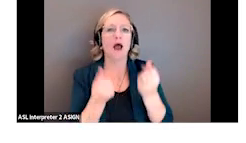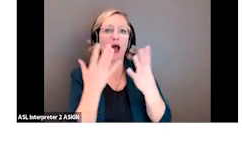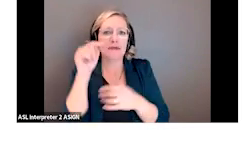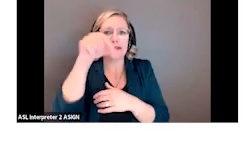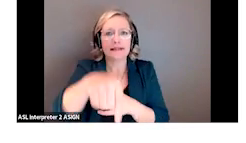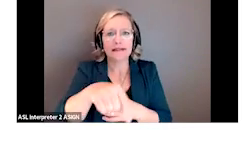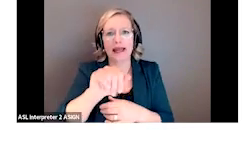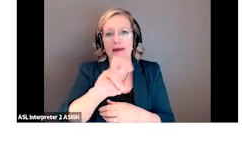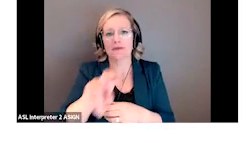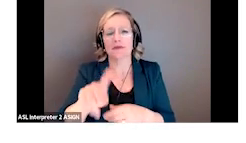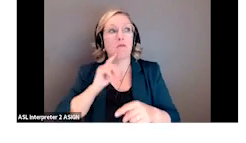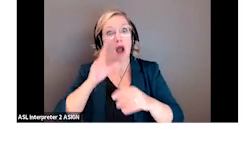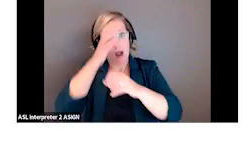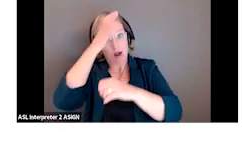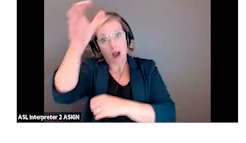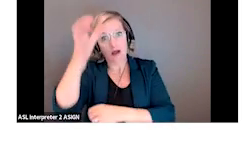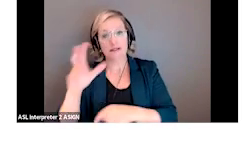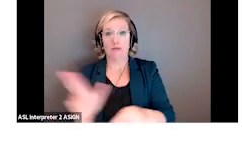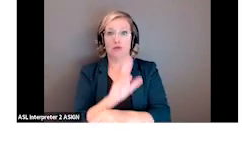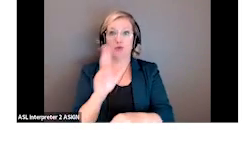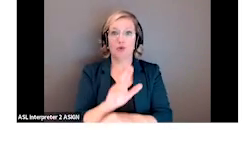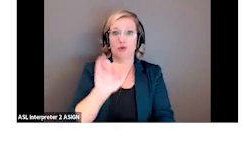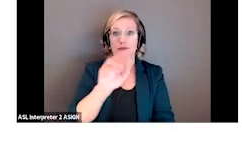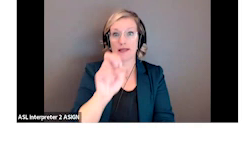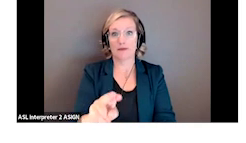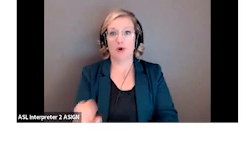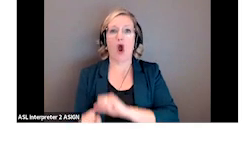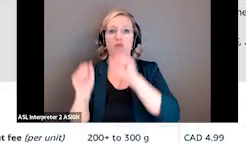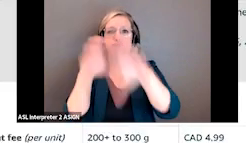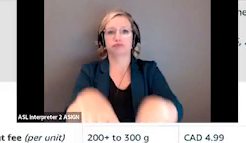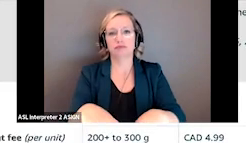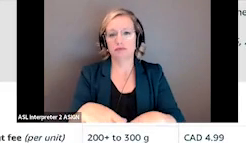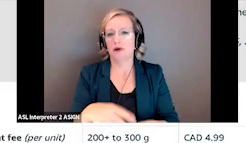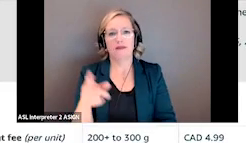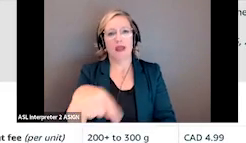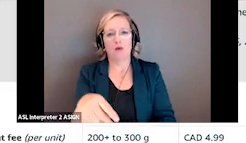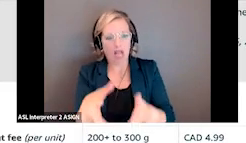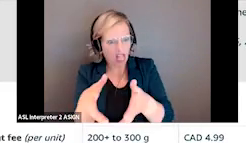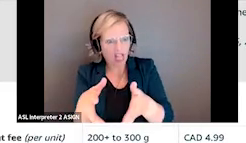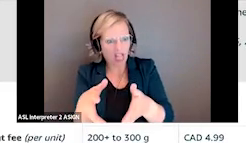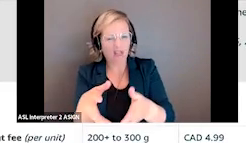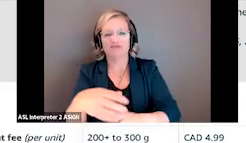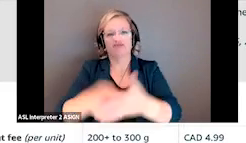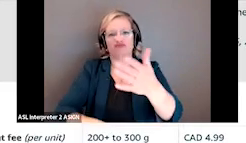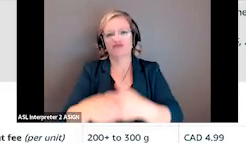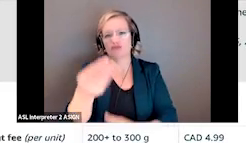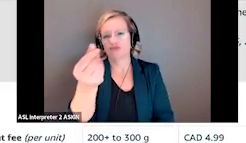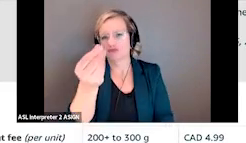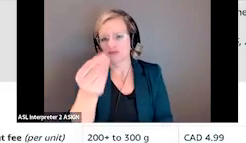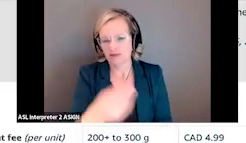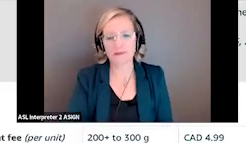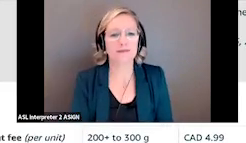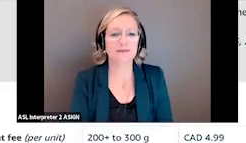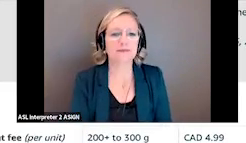don't think of Amazon as a warehouse. It's a fulfillment center. Now, I talked about the